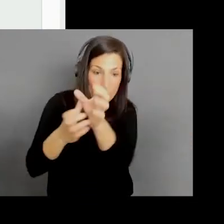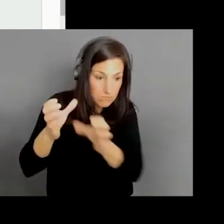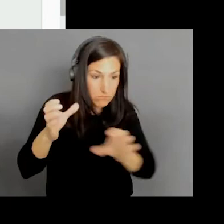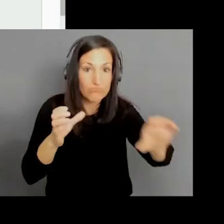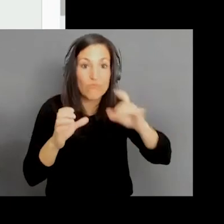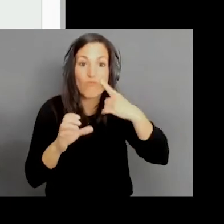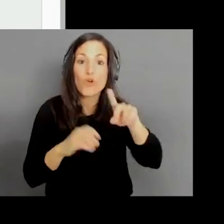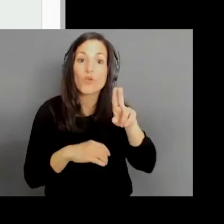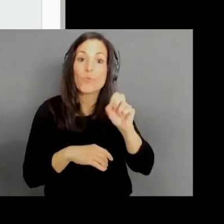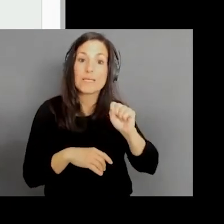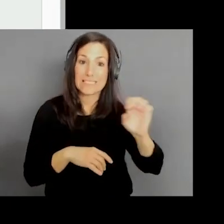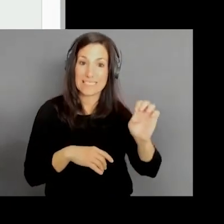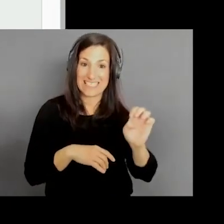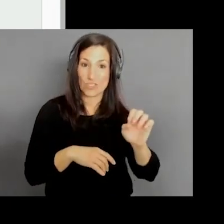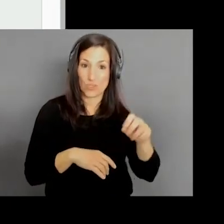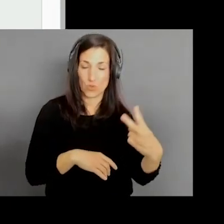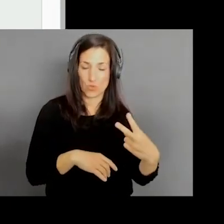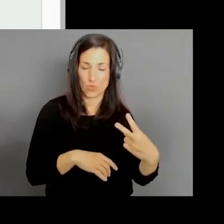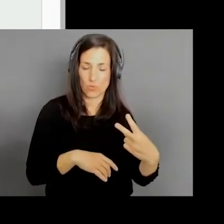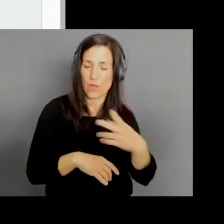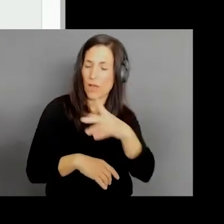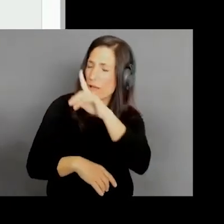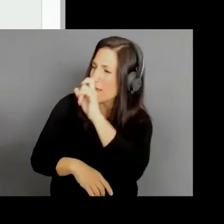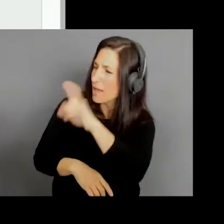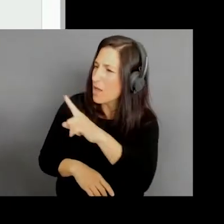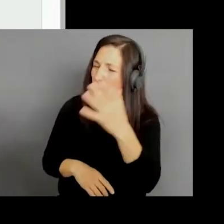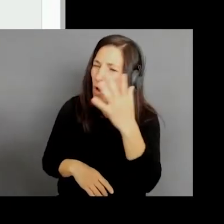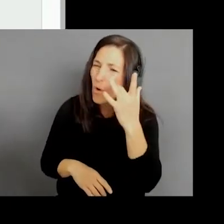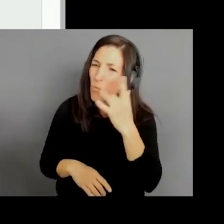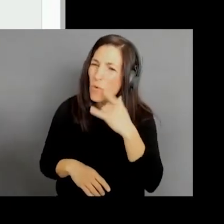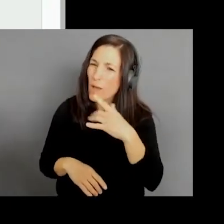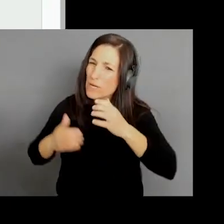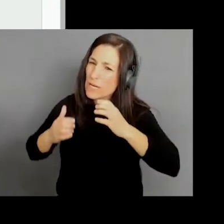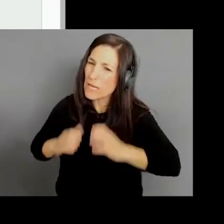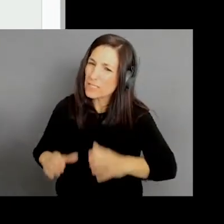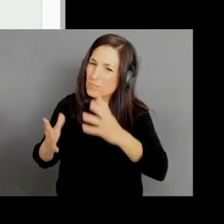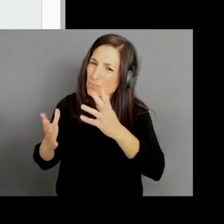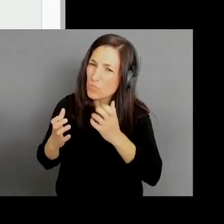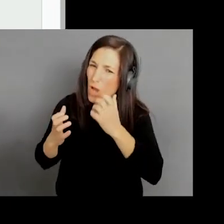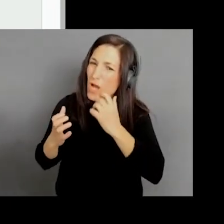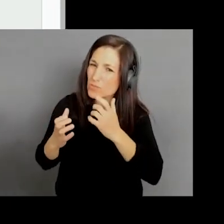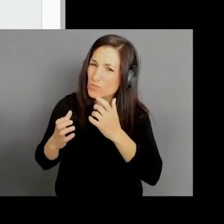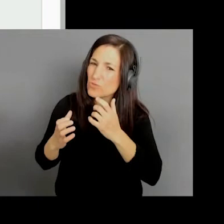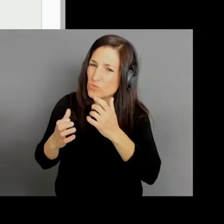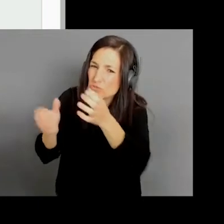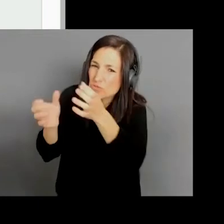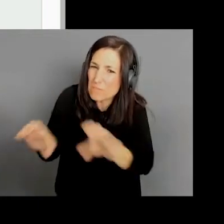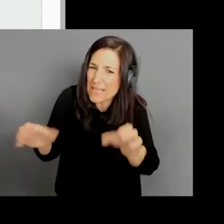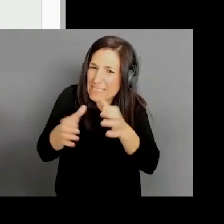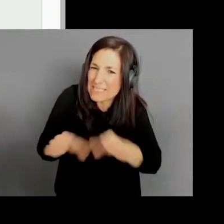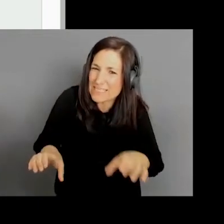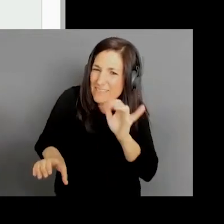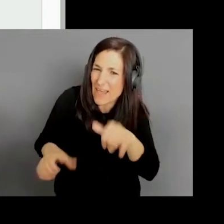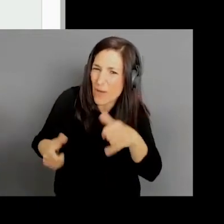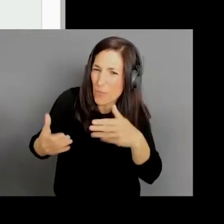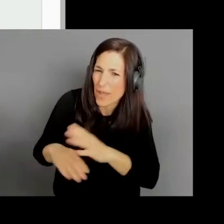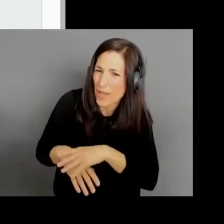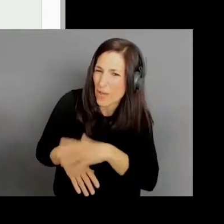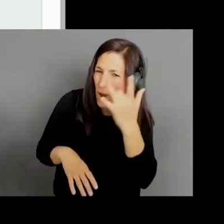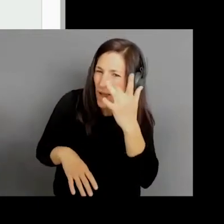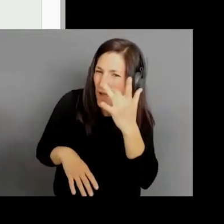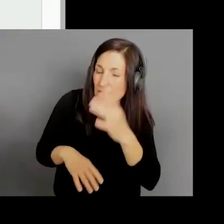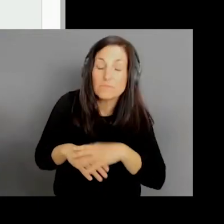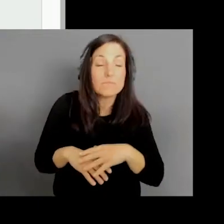And why would customers want to split their pool like that? It just makes it easier to manage